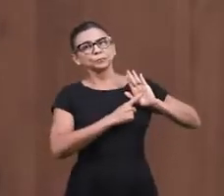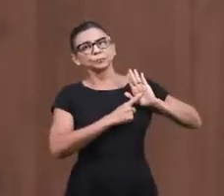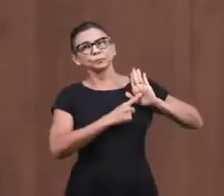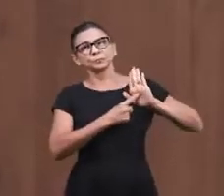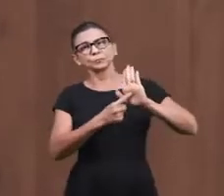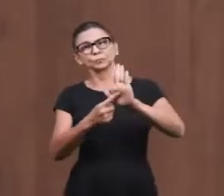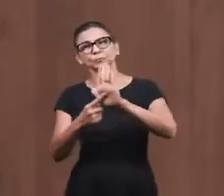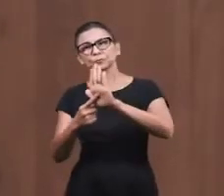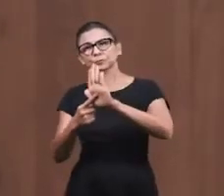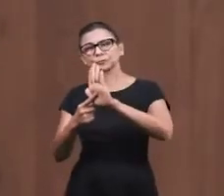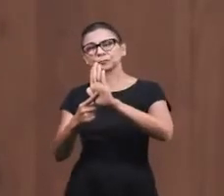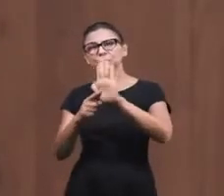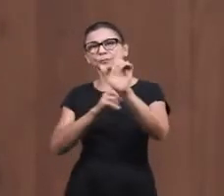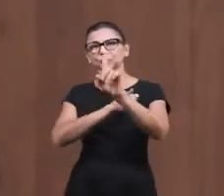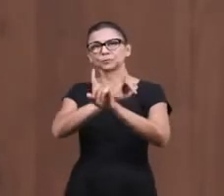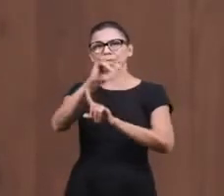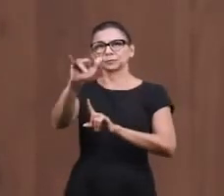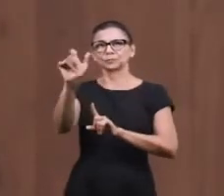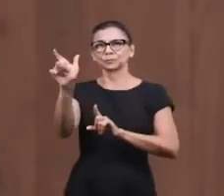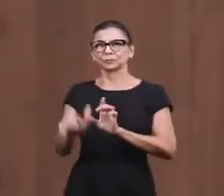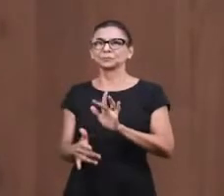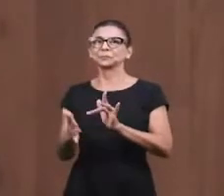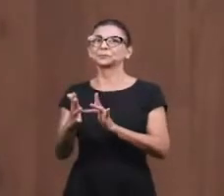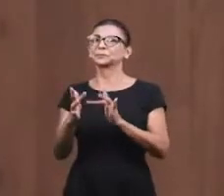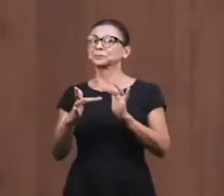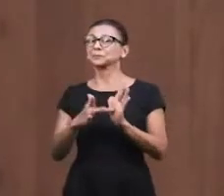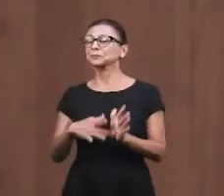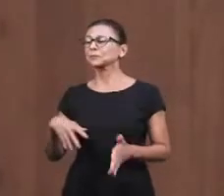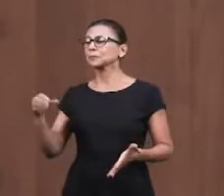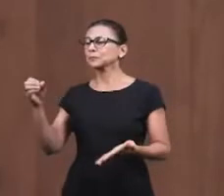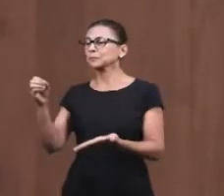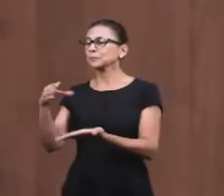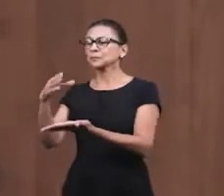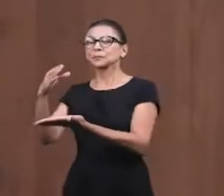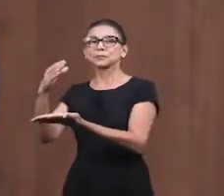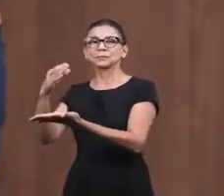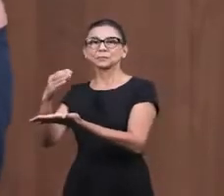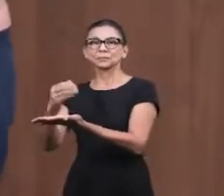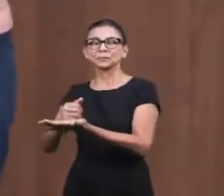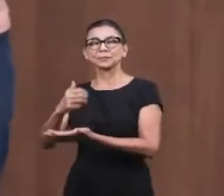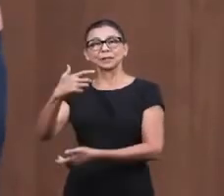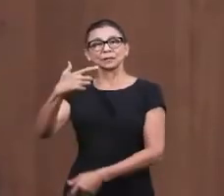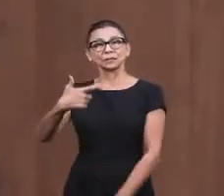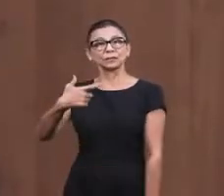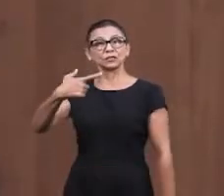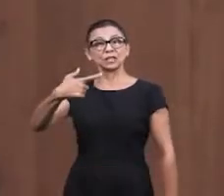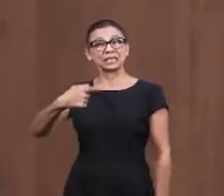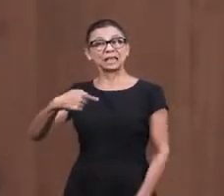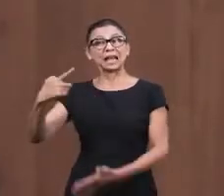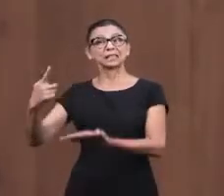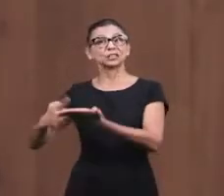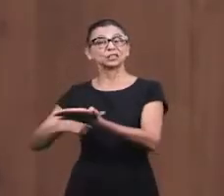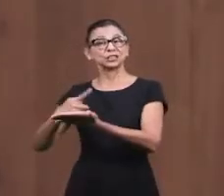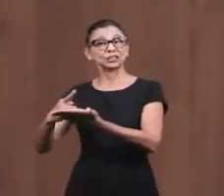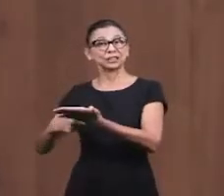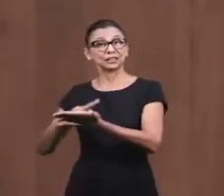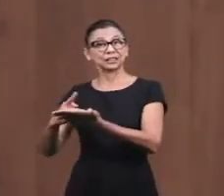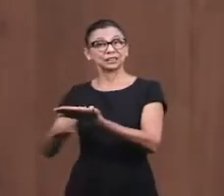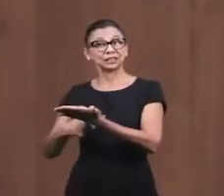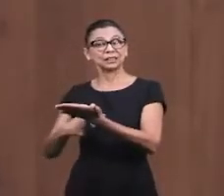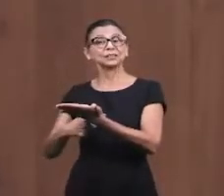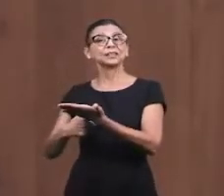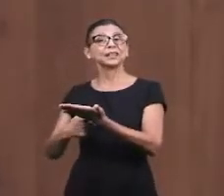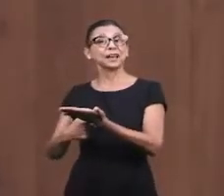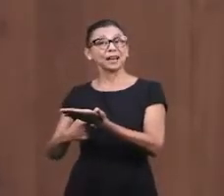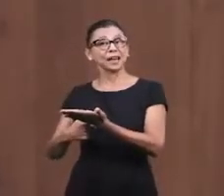God pointing to Jesus. In the New Testament, with 27 books that reveal